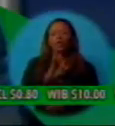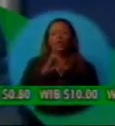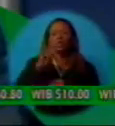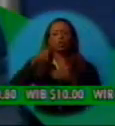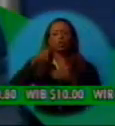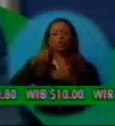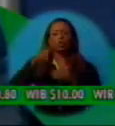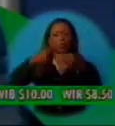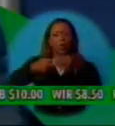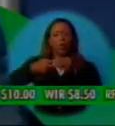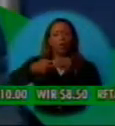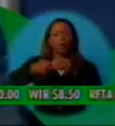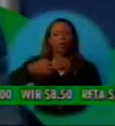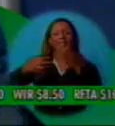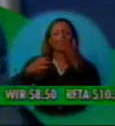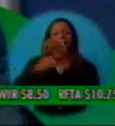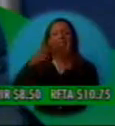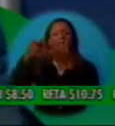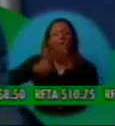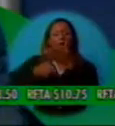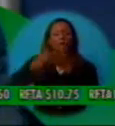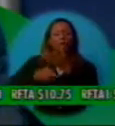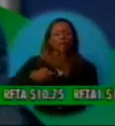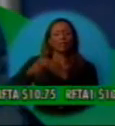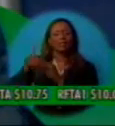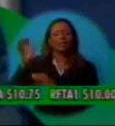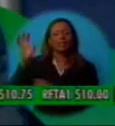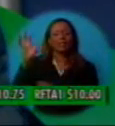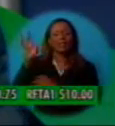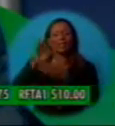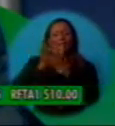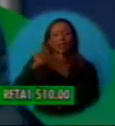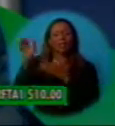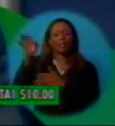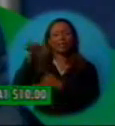Mr. Burns has also been talking about RedJet's ticket price of